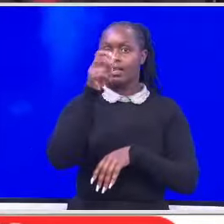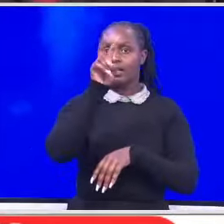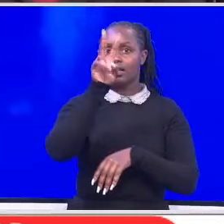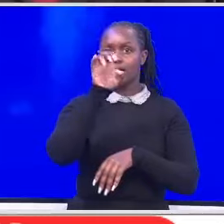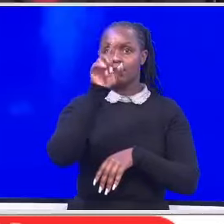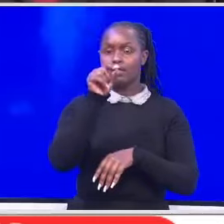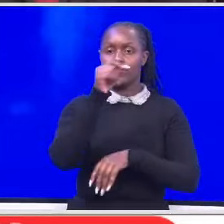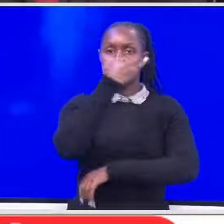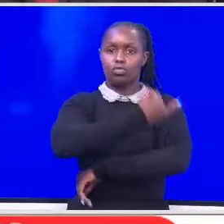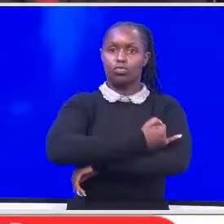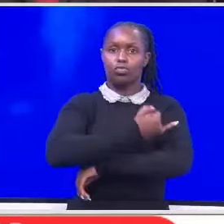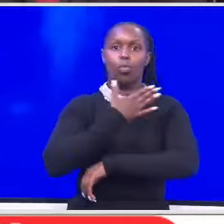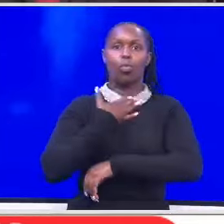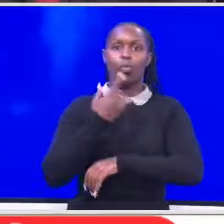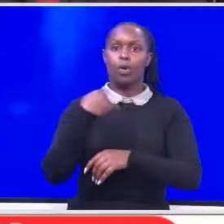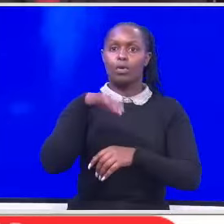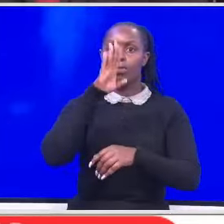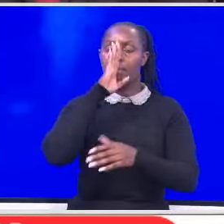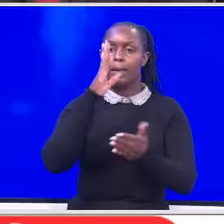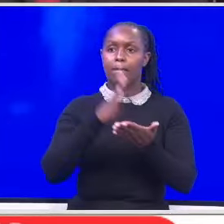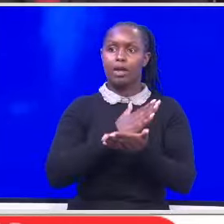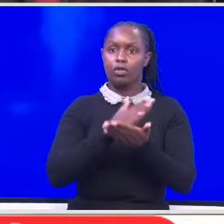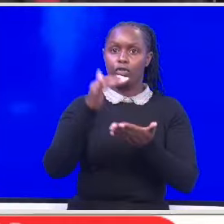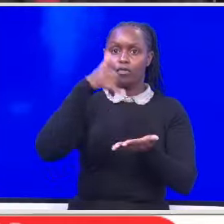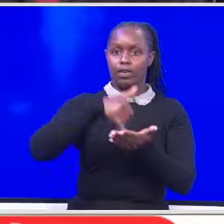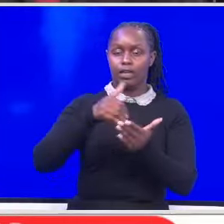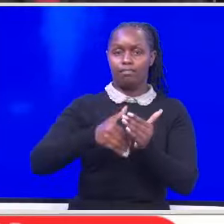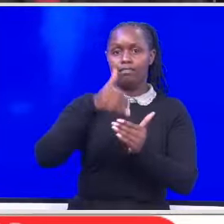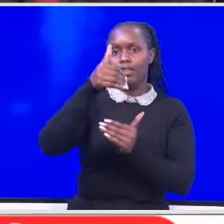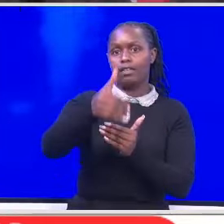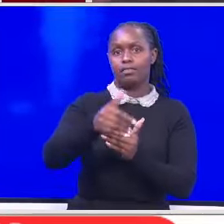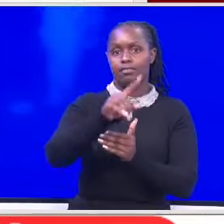plan to take part in the next test series.